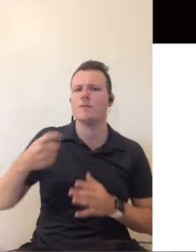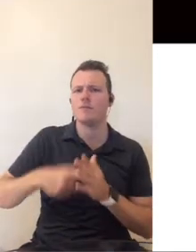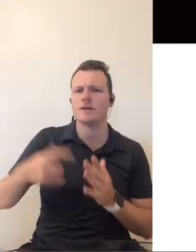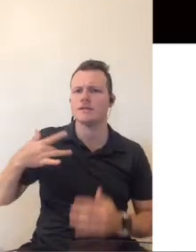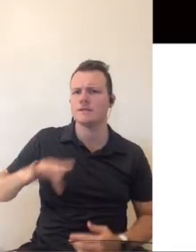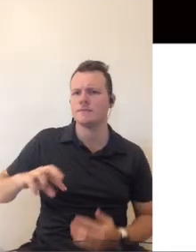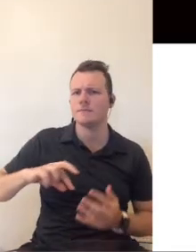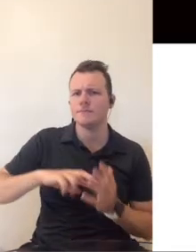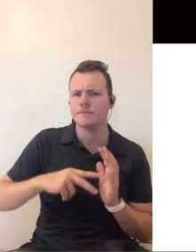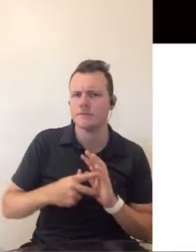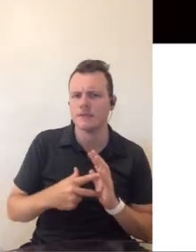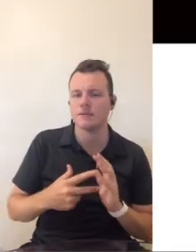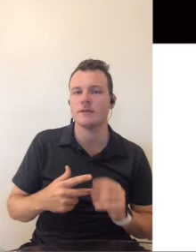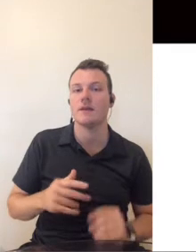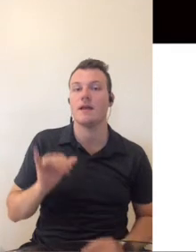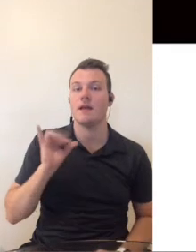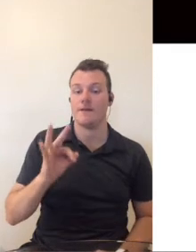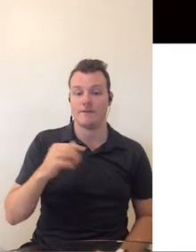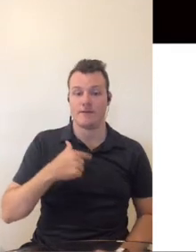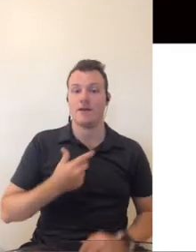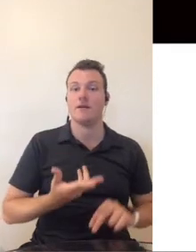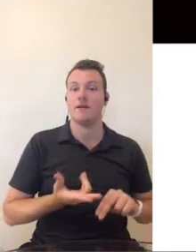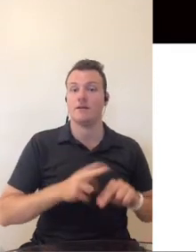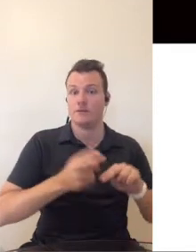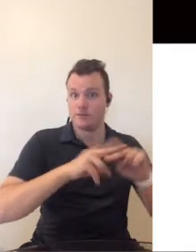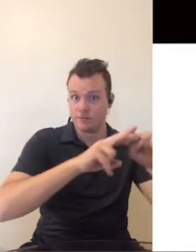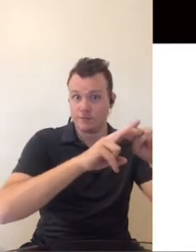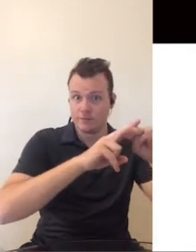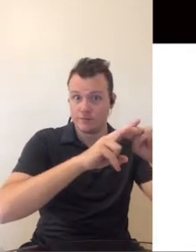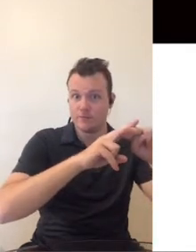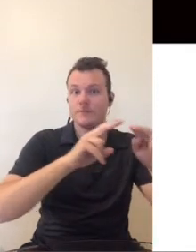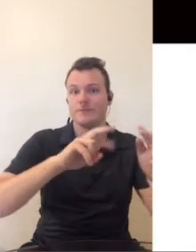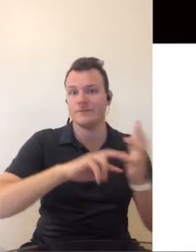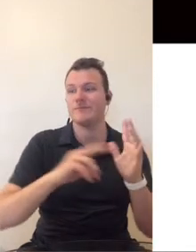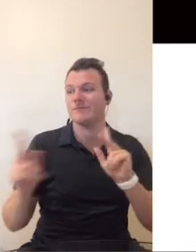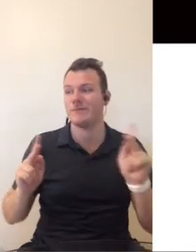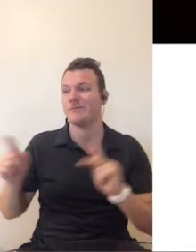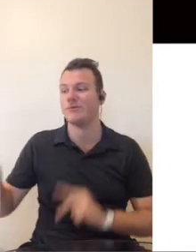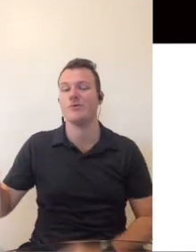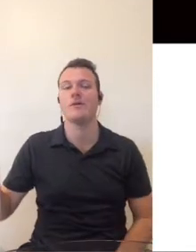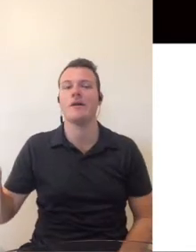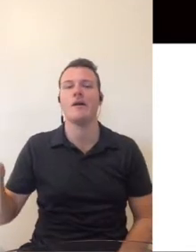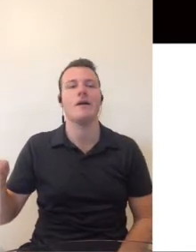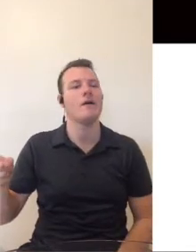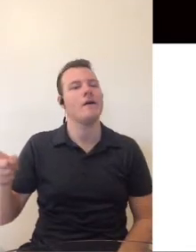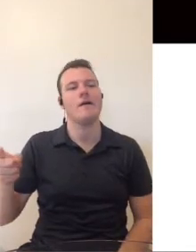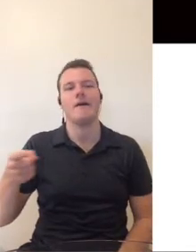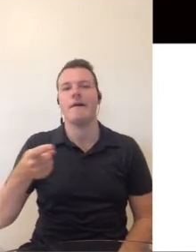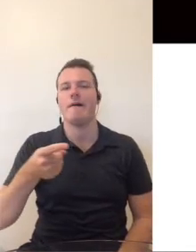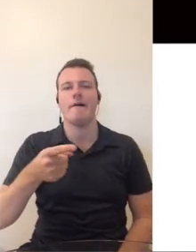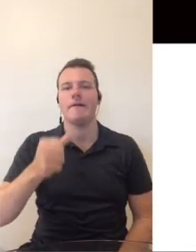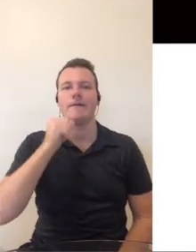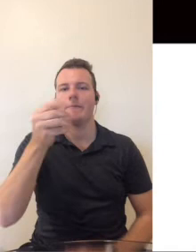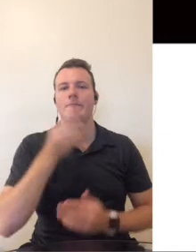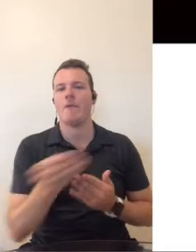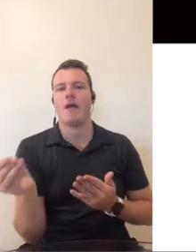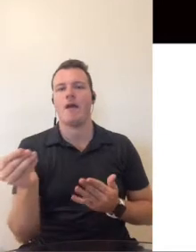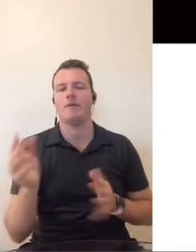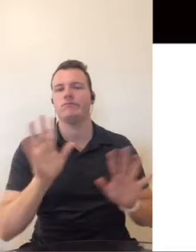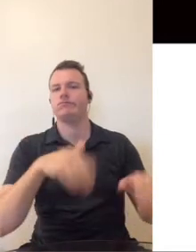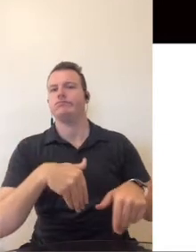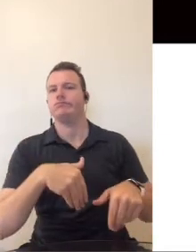means is if I increase my prices, I'm going to lose a large share of quantity